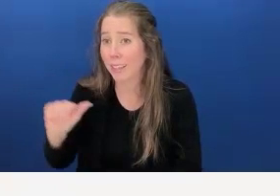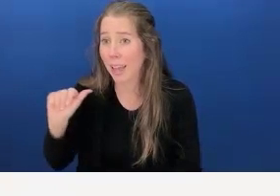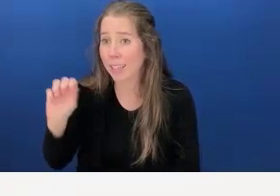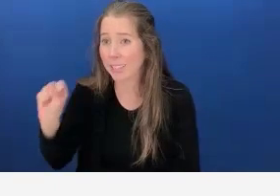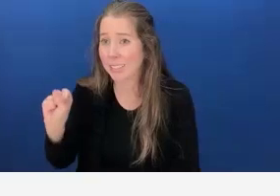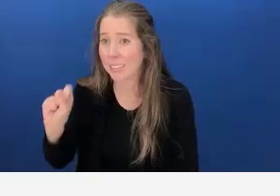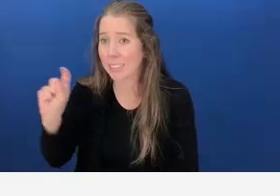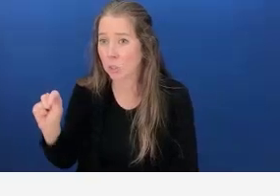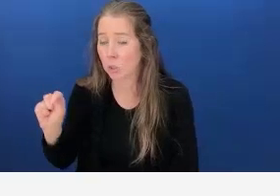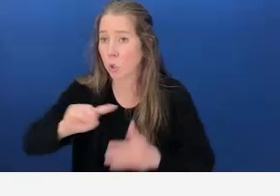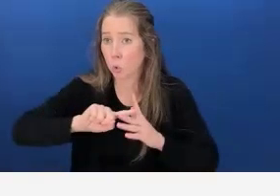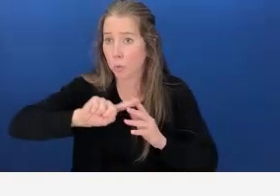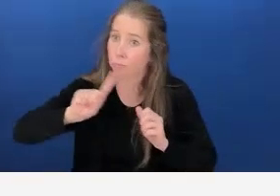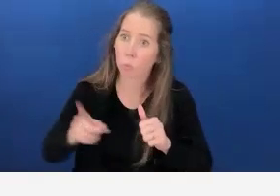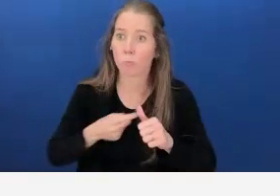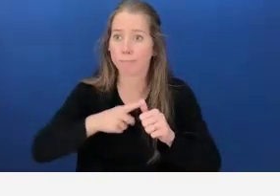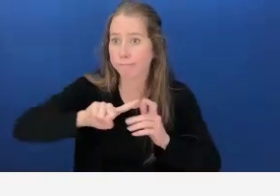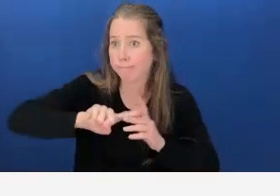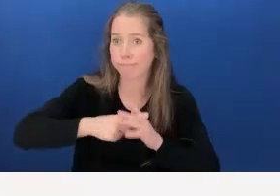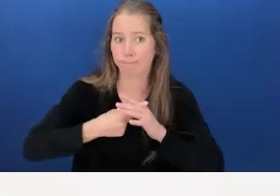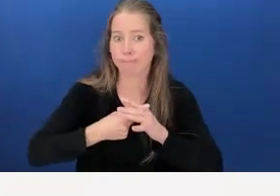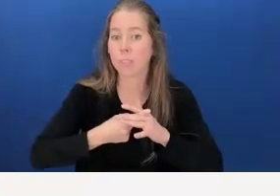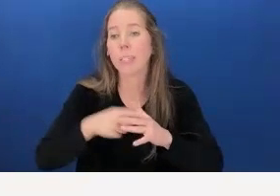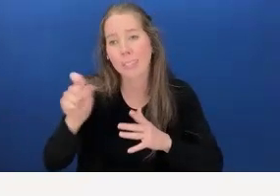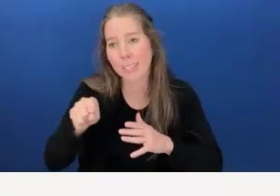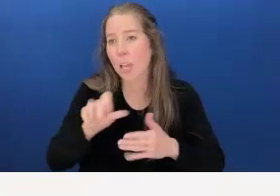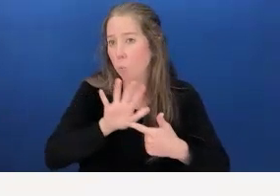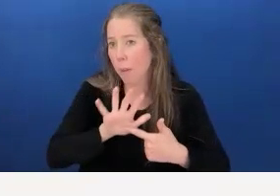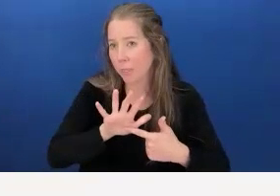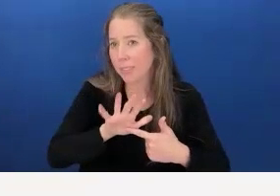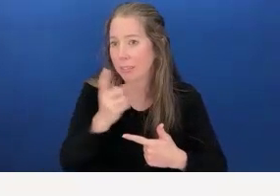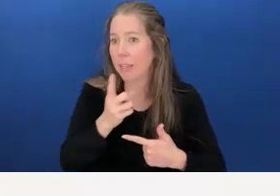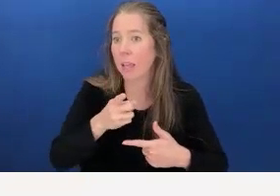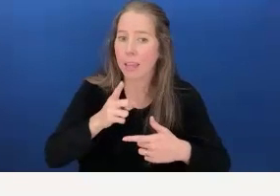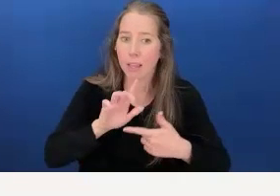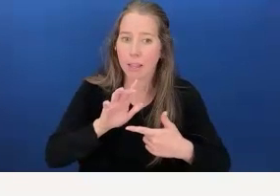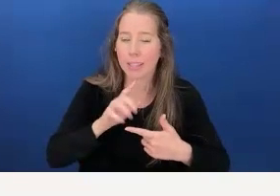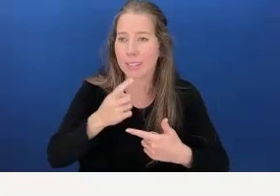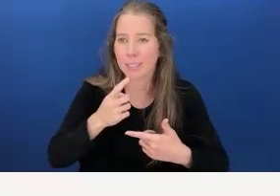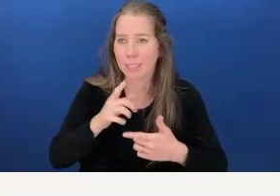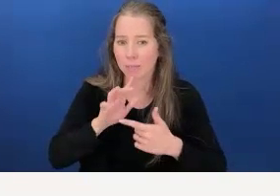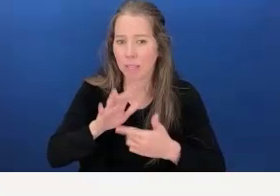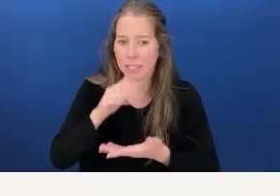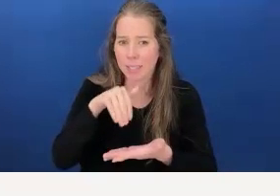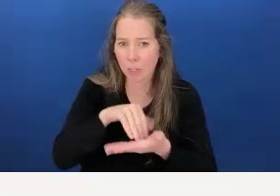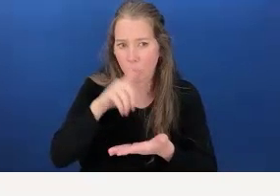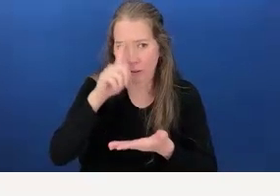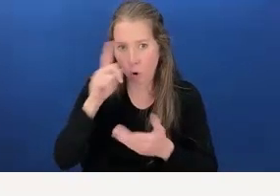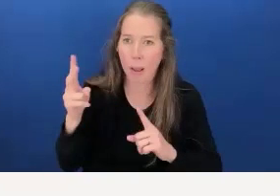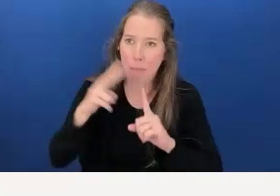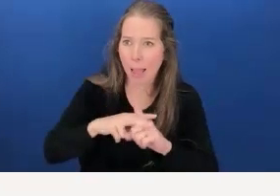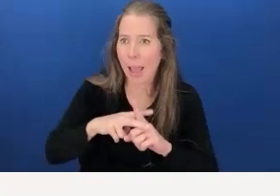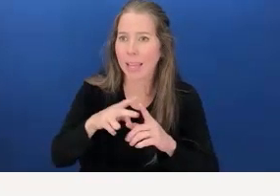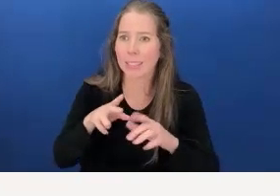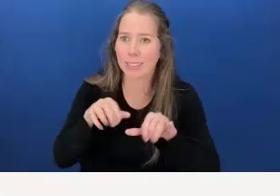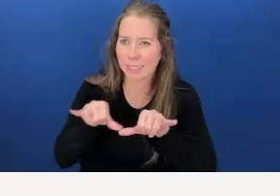when they originally started, it did represent something. It did stand for Center for Applied Special Technology, but now